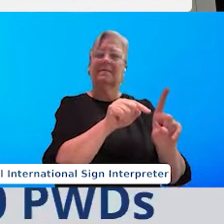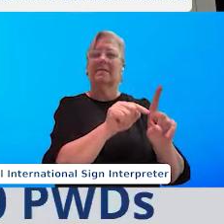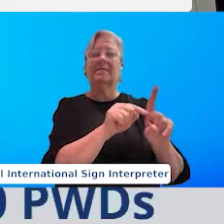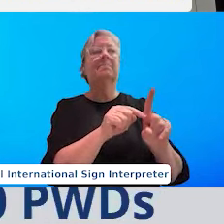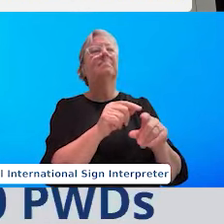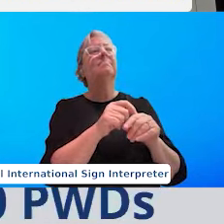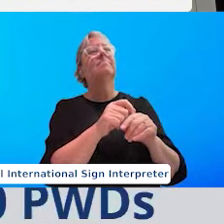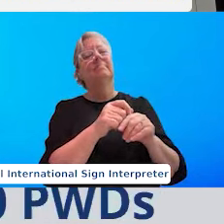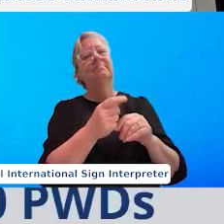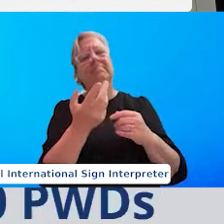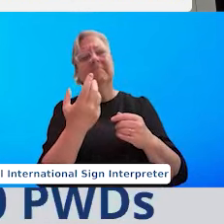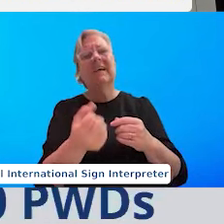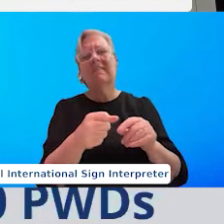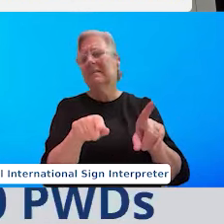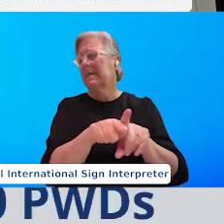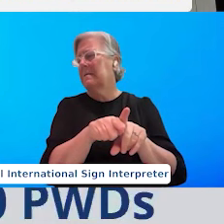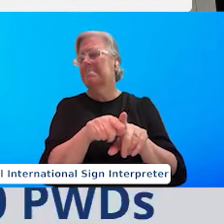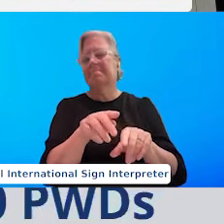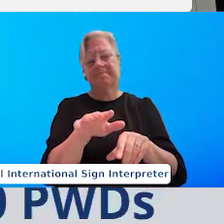independently in the society, like